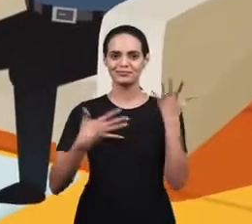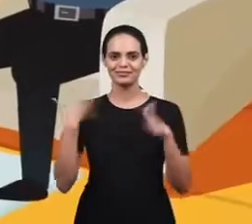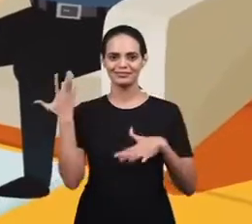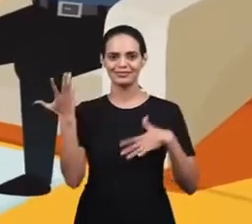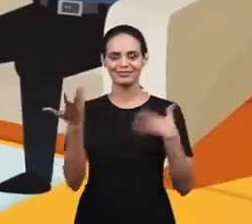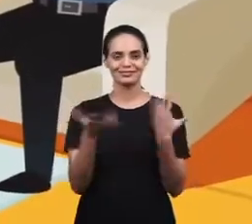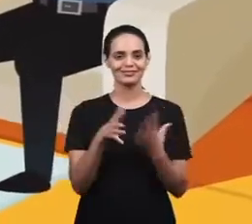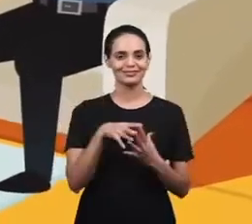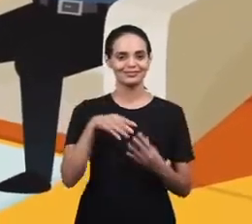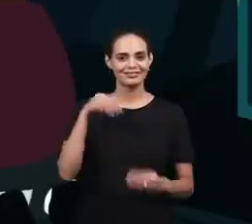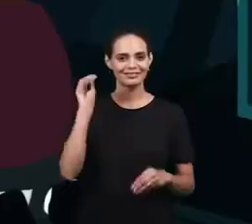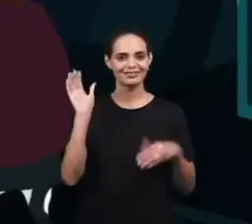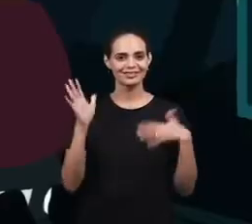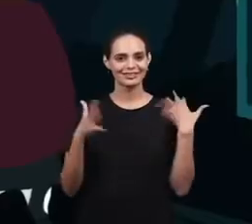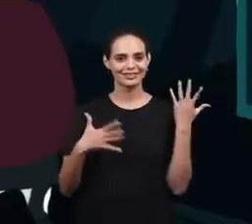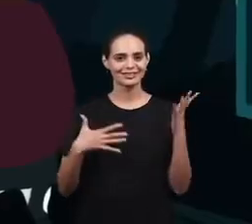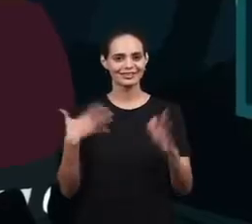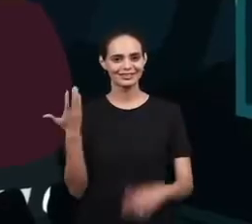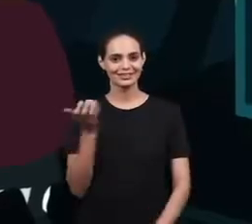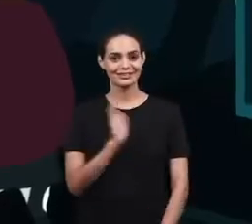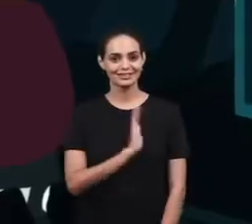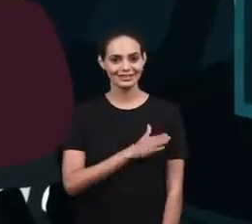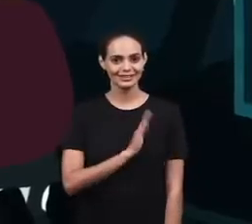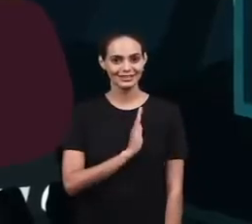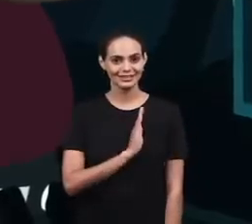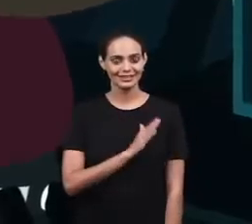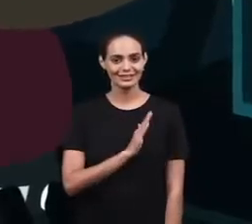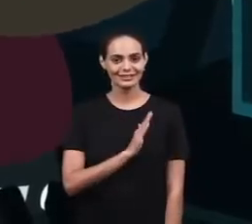to the soul. It brings joy to the heart.